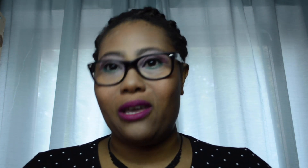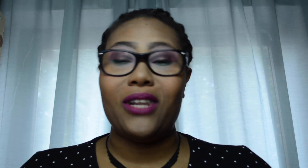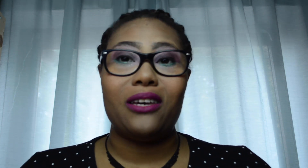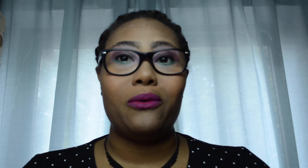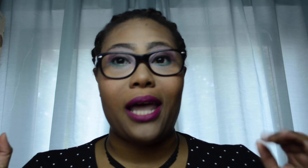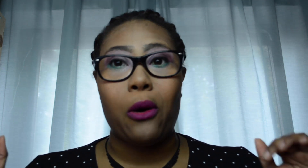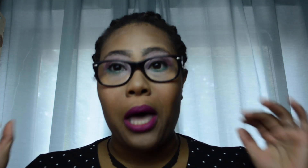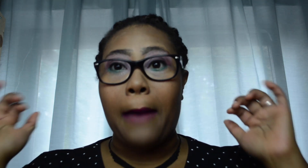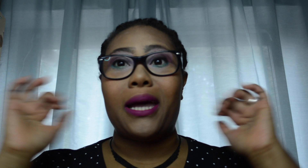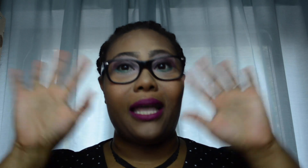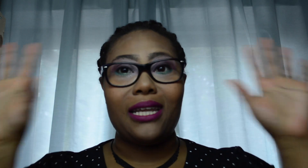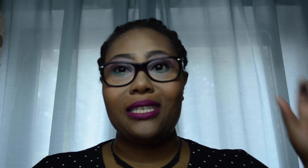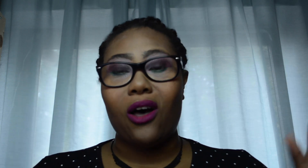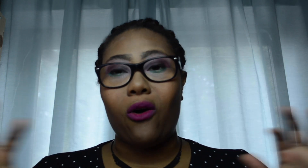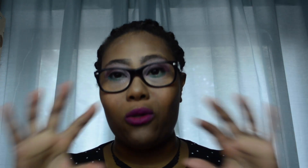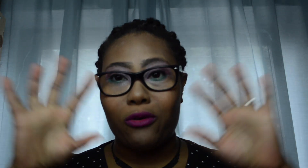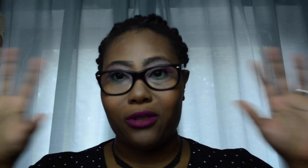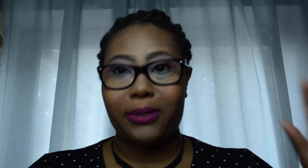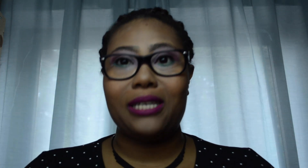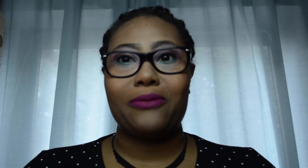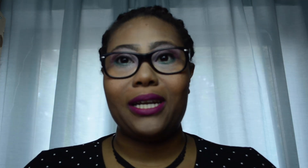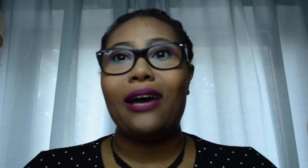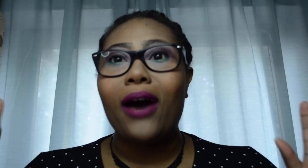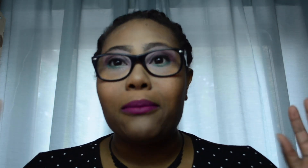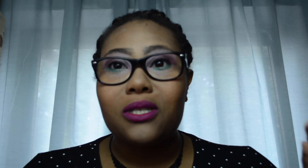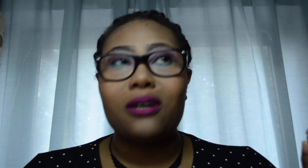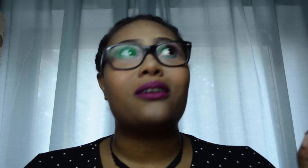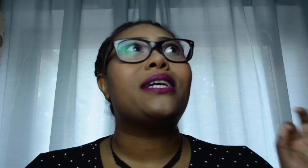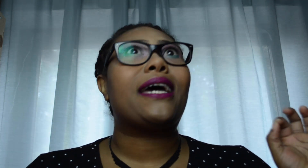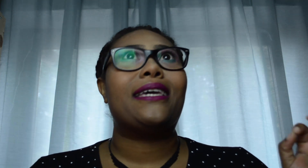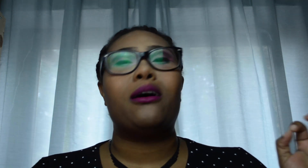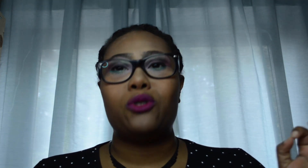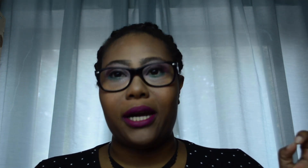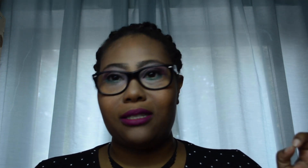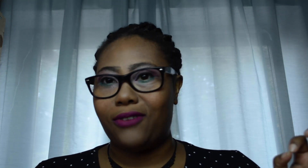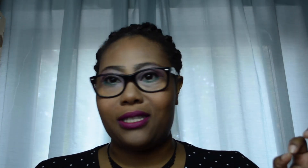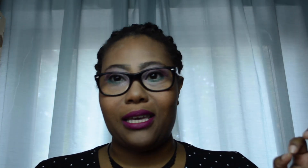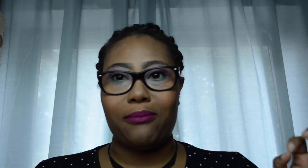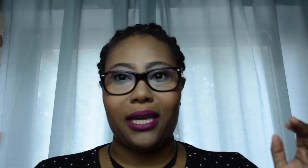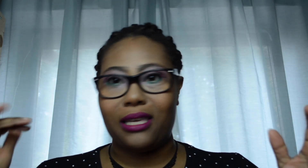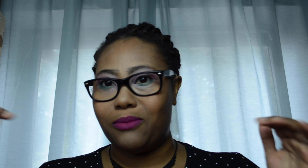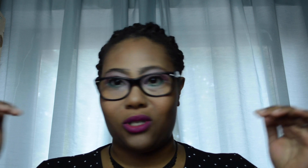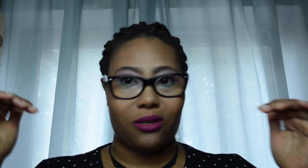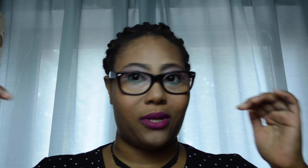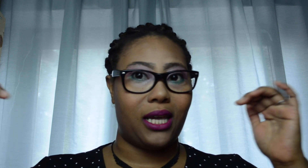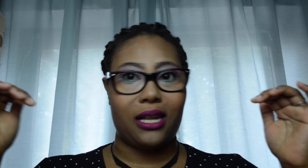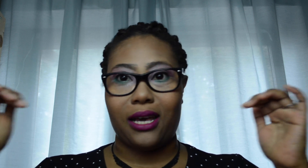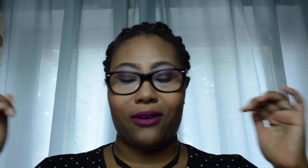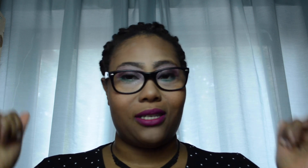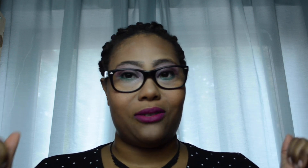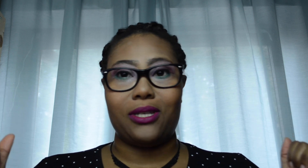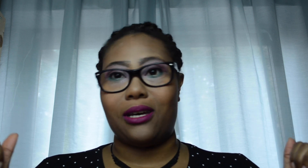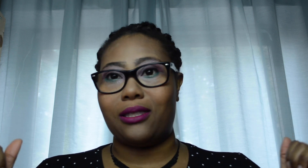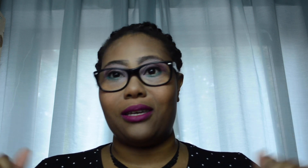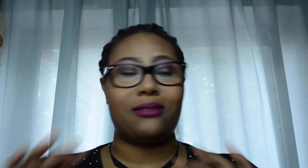I post a video. Now, my lighting is all over the place right now. I'm sorry, I kept trying to fix it, but it keeps just going in and